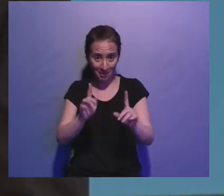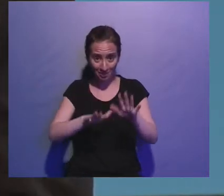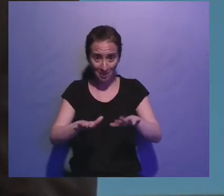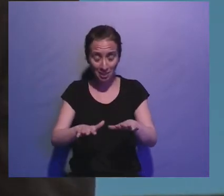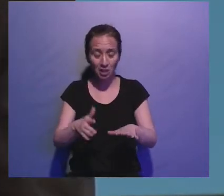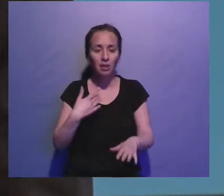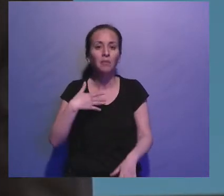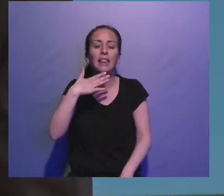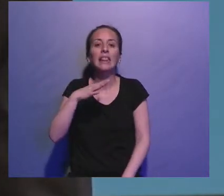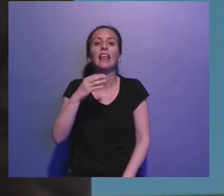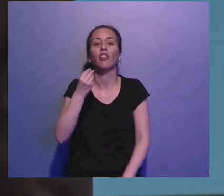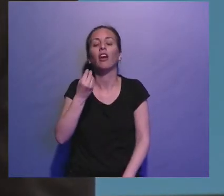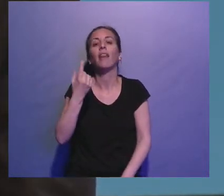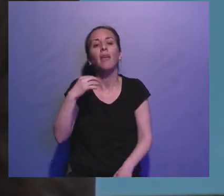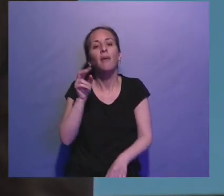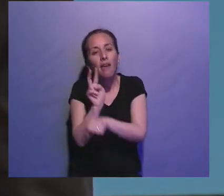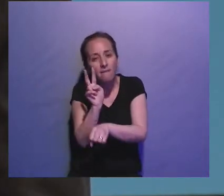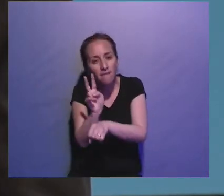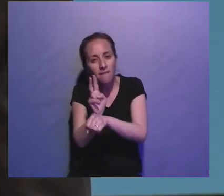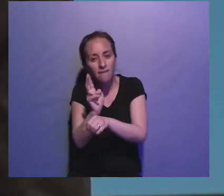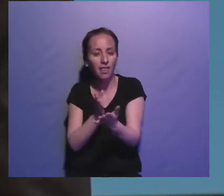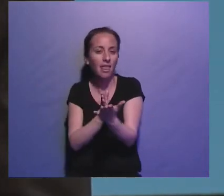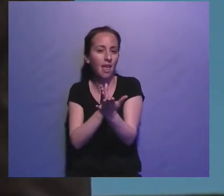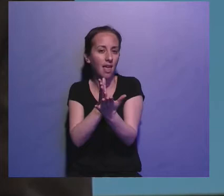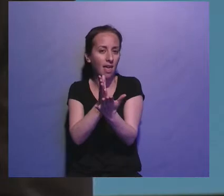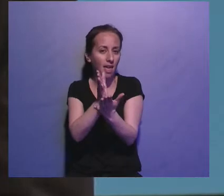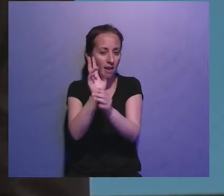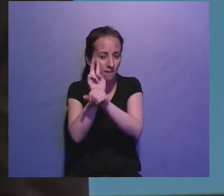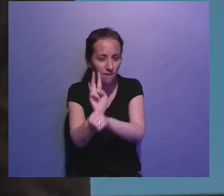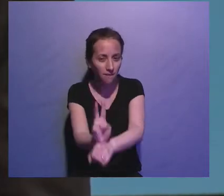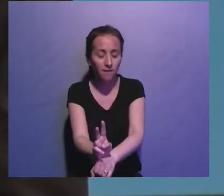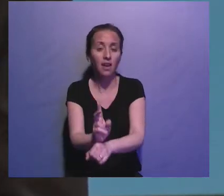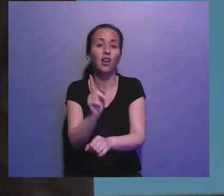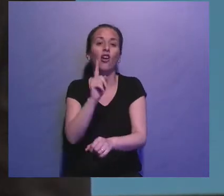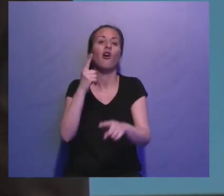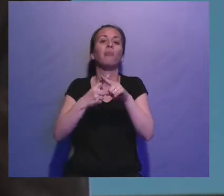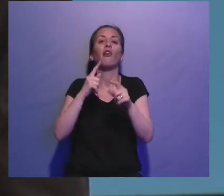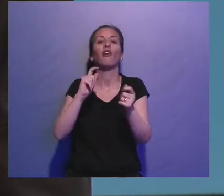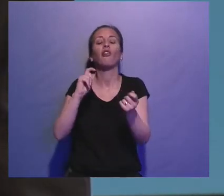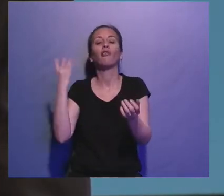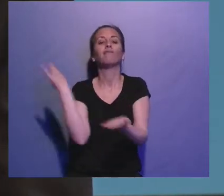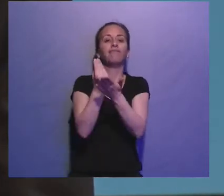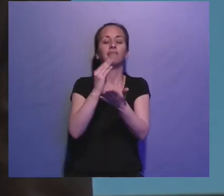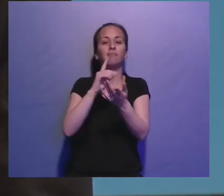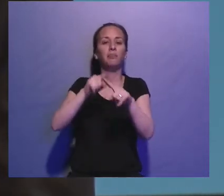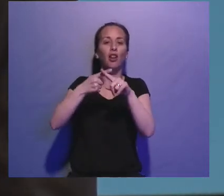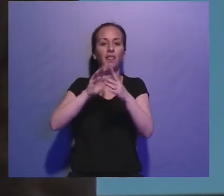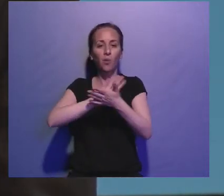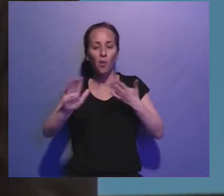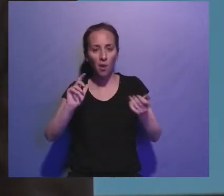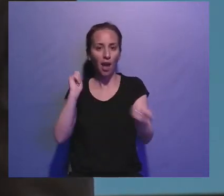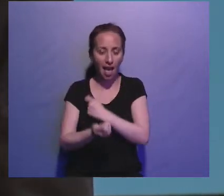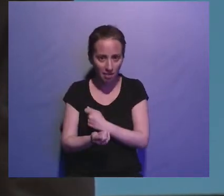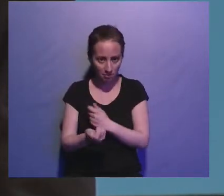we are taking the first steps in this, but I understand this should be preserved throughout time, and I don't think that